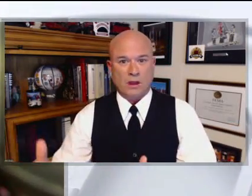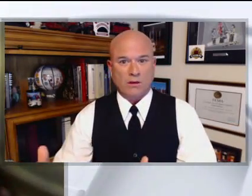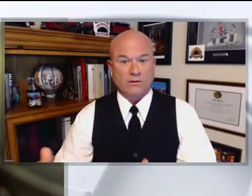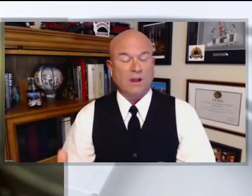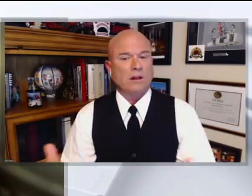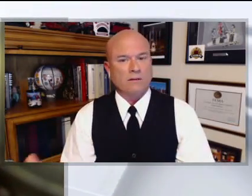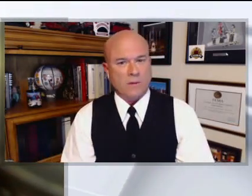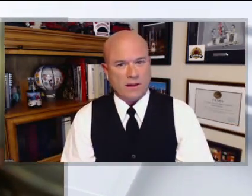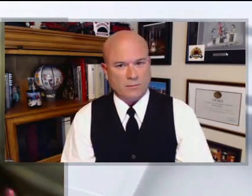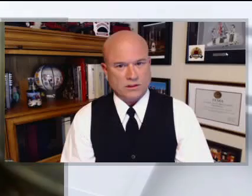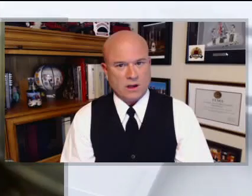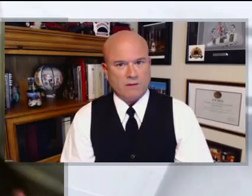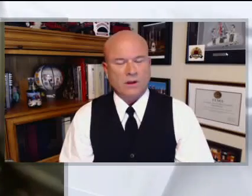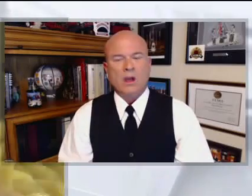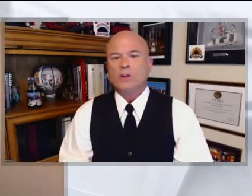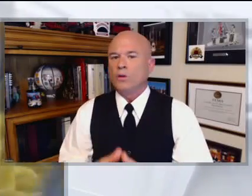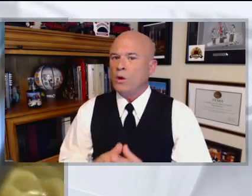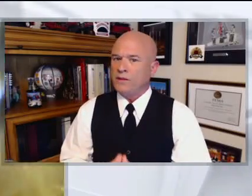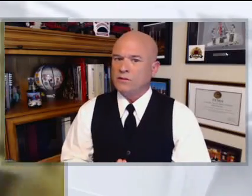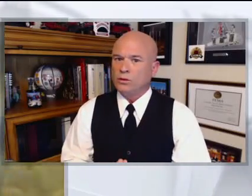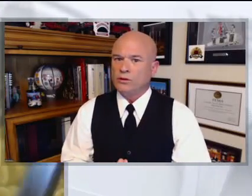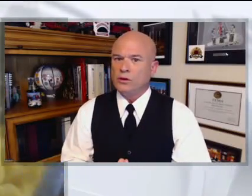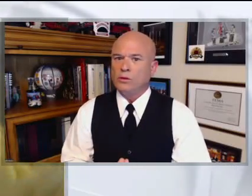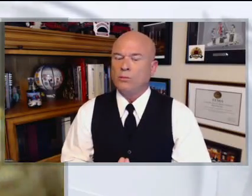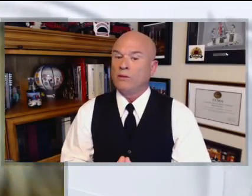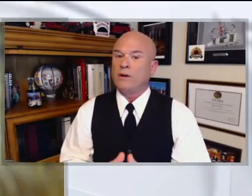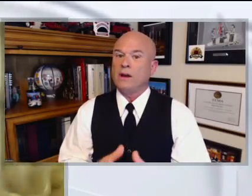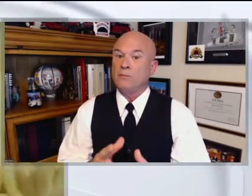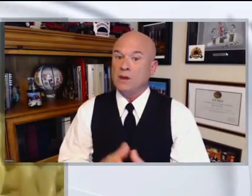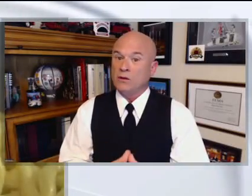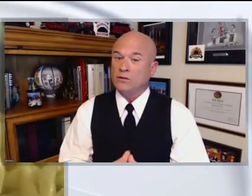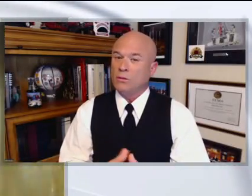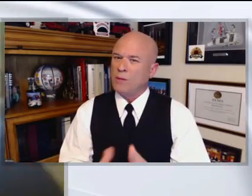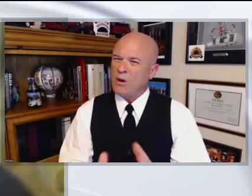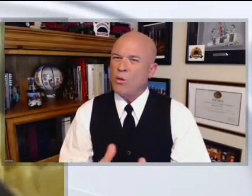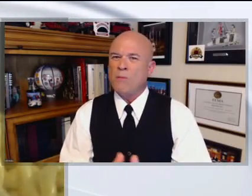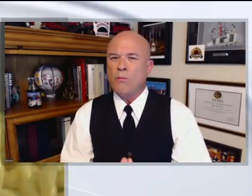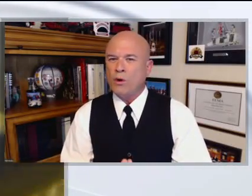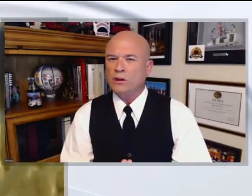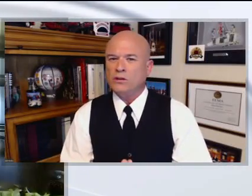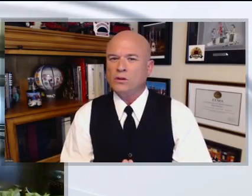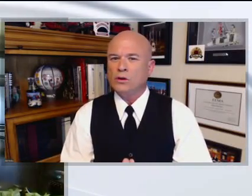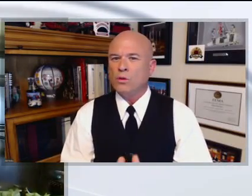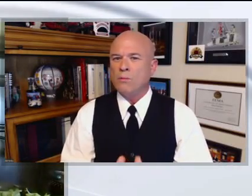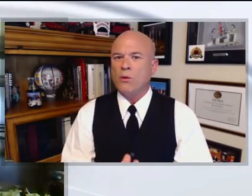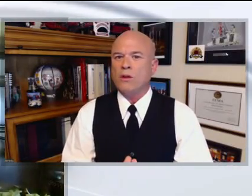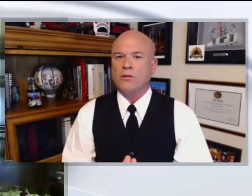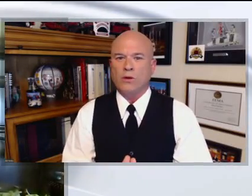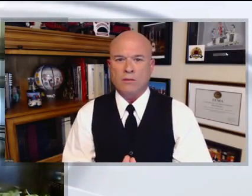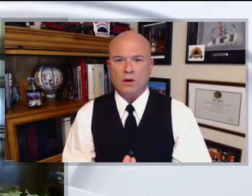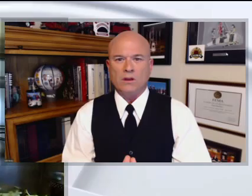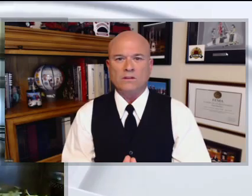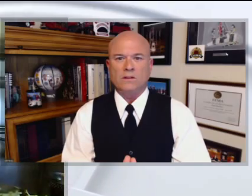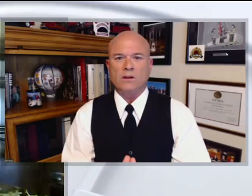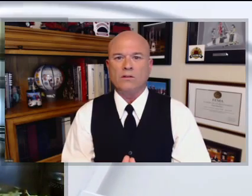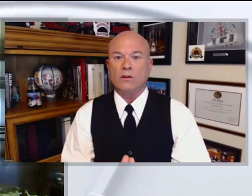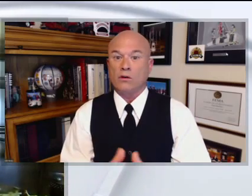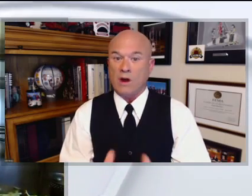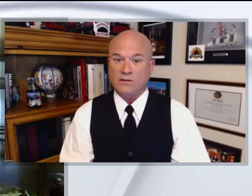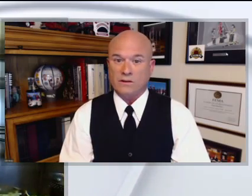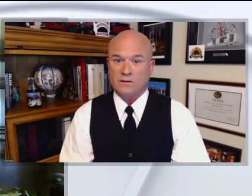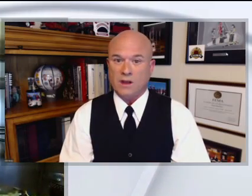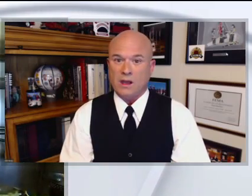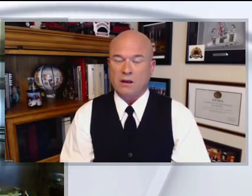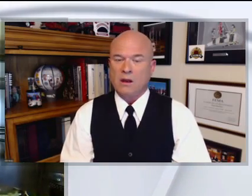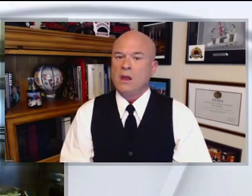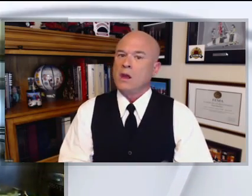get meals. They live by themselves. So what this will do will provide meals to about 1.2, 1.3 million seniors